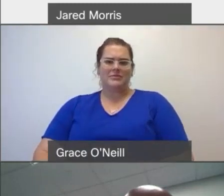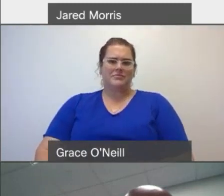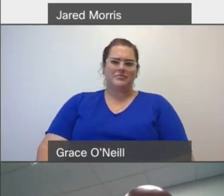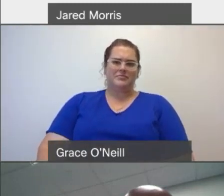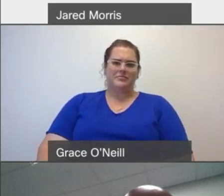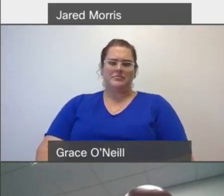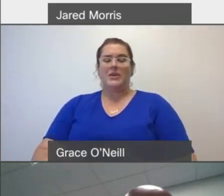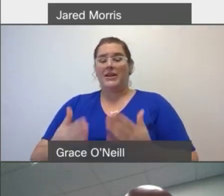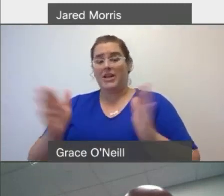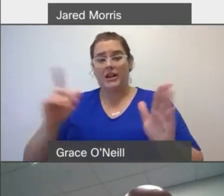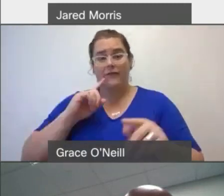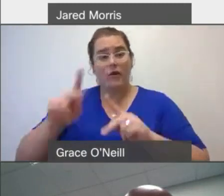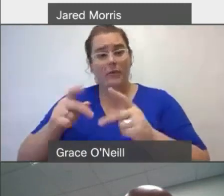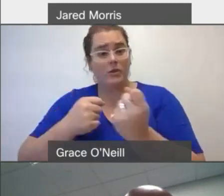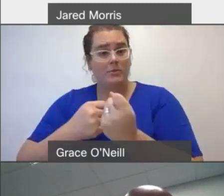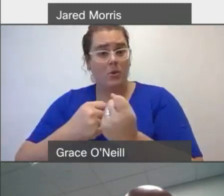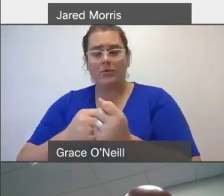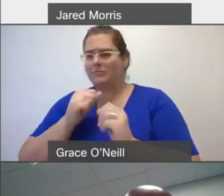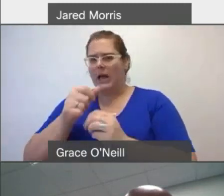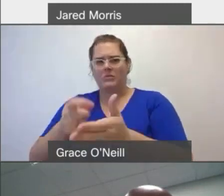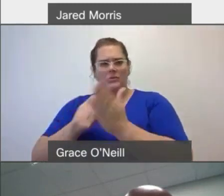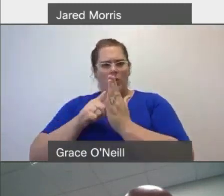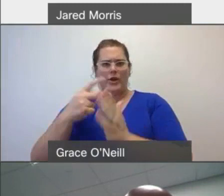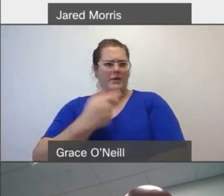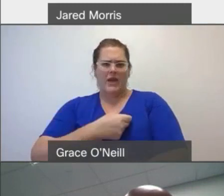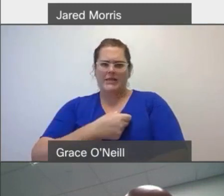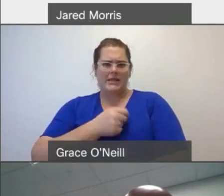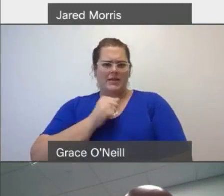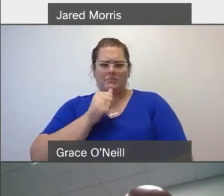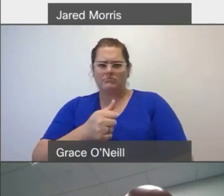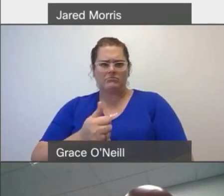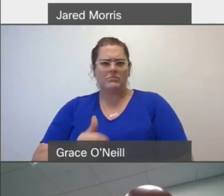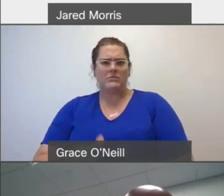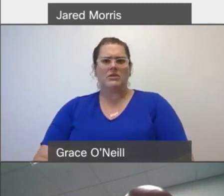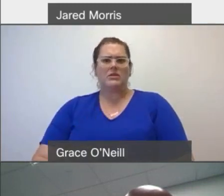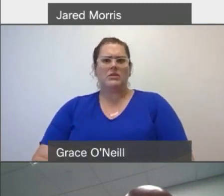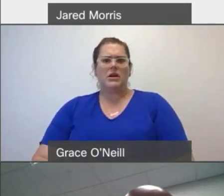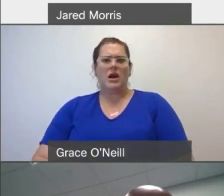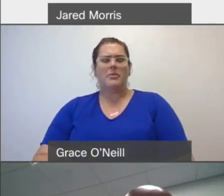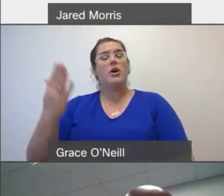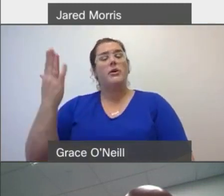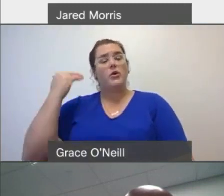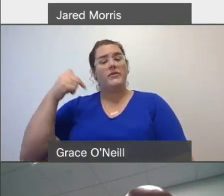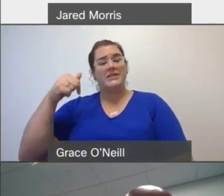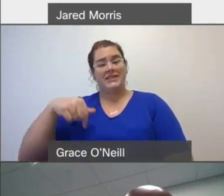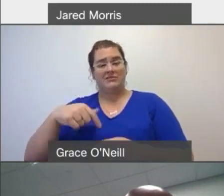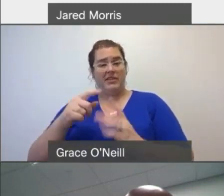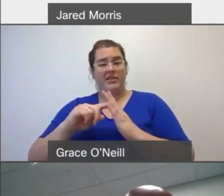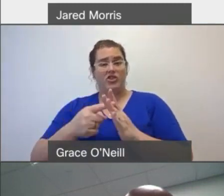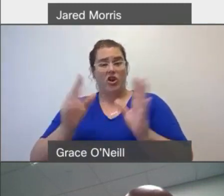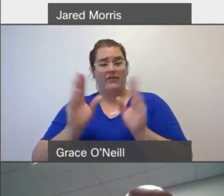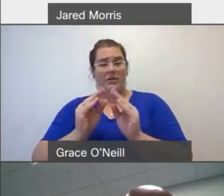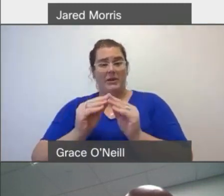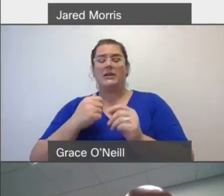generally for the people we support to be vaccinated. I did speak previously about the fact that the Centers